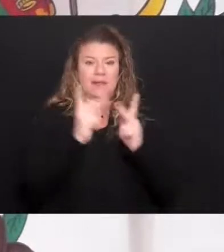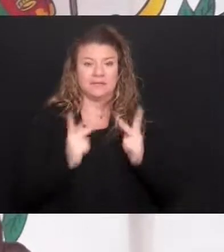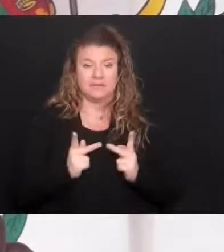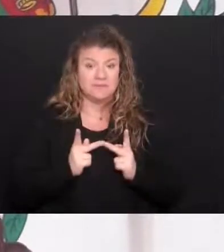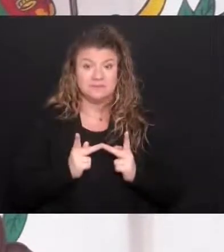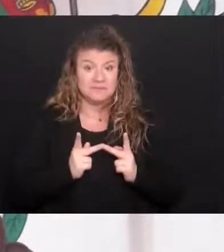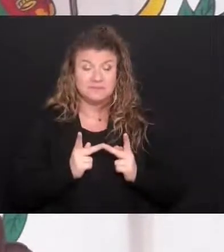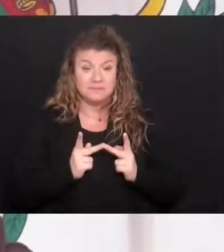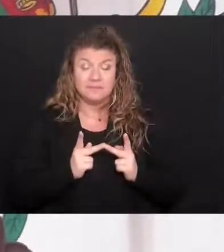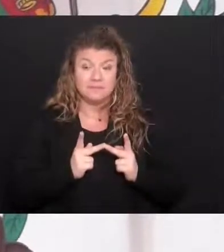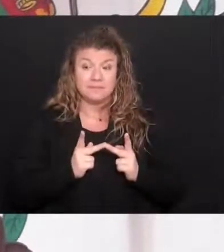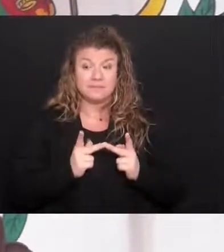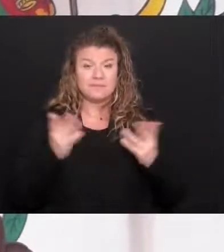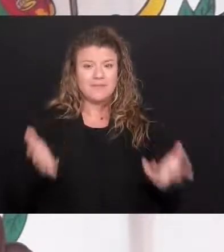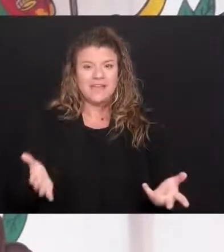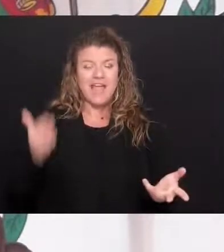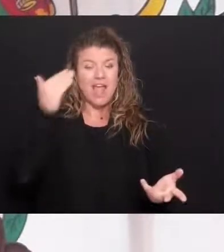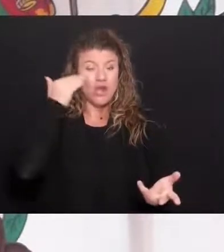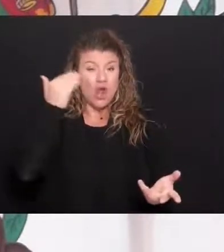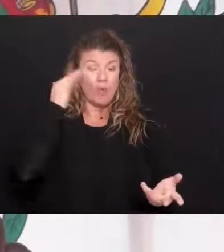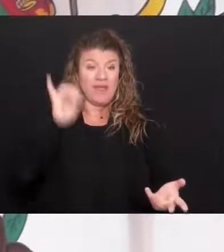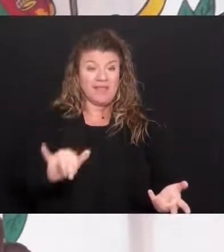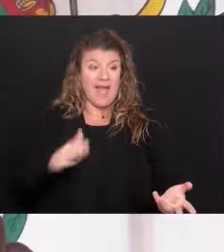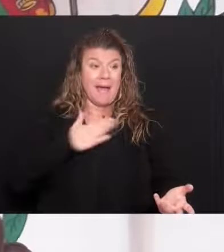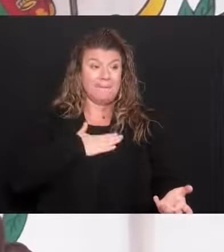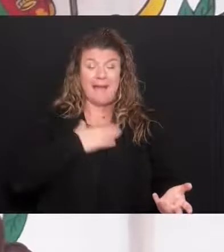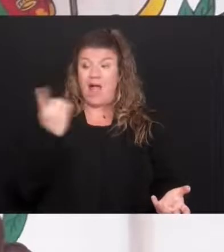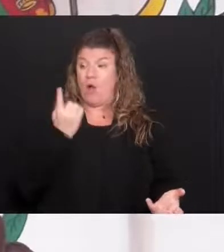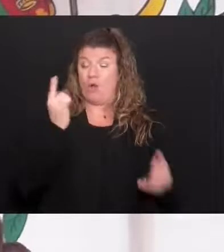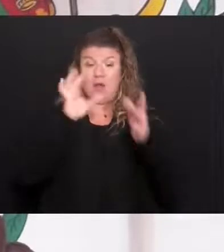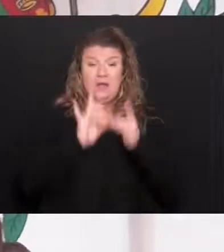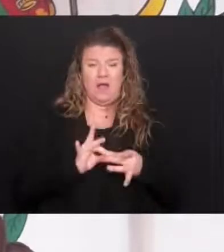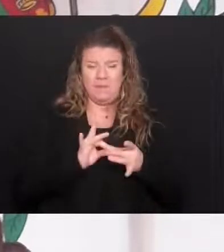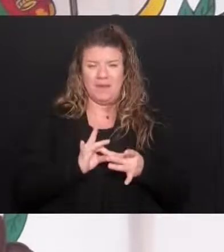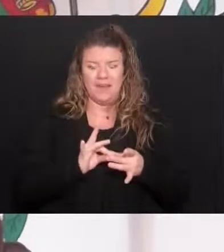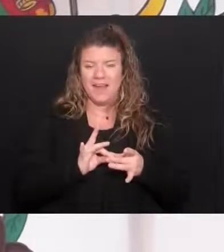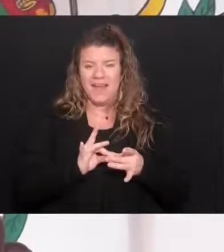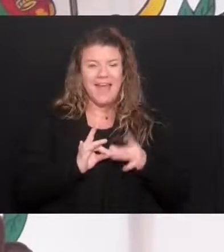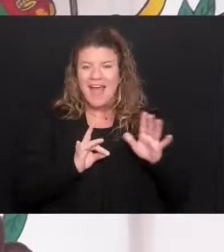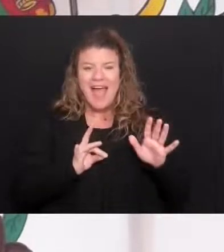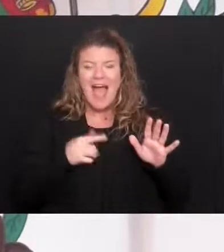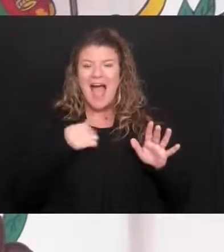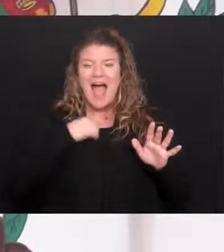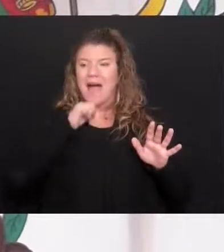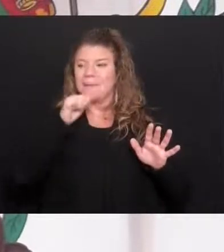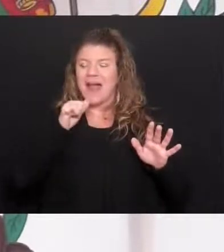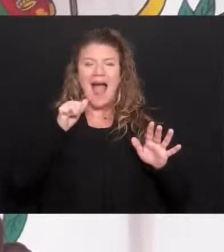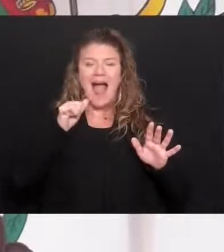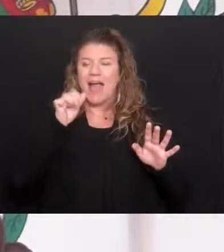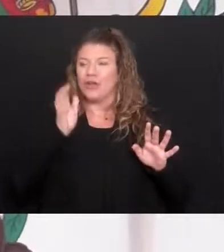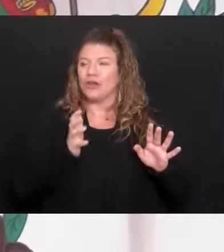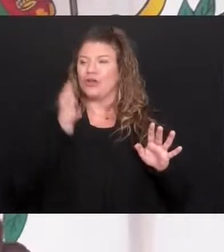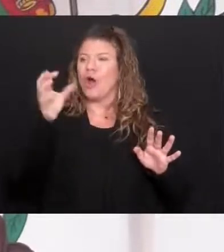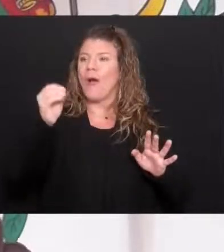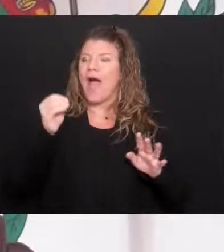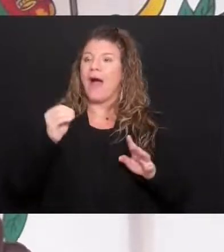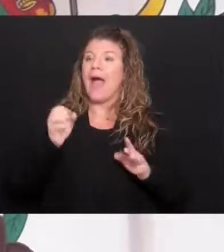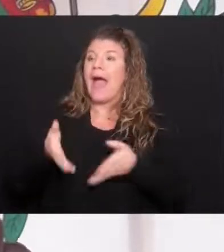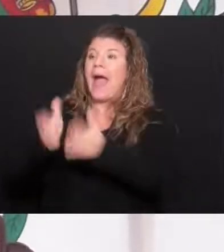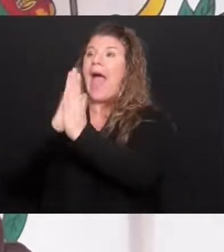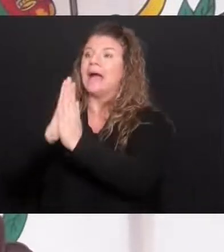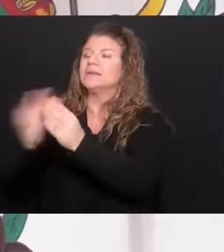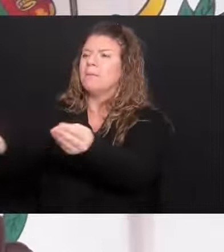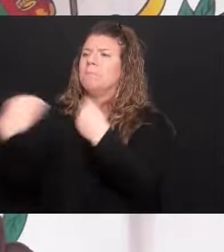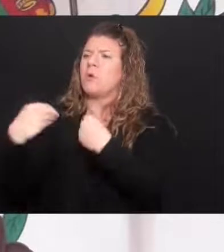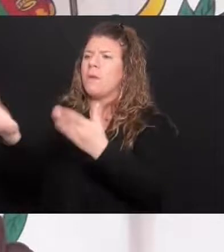And absolutely, with all that, all I can say is just this. We're not going out and beating the drum trying to get counties to move